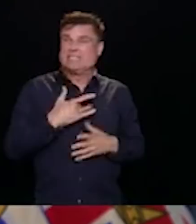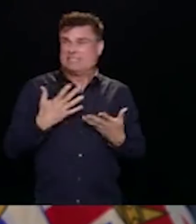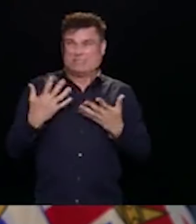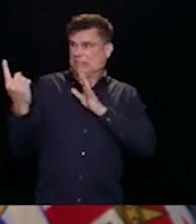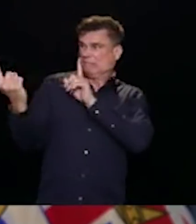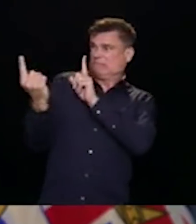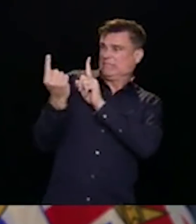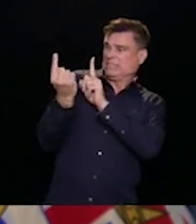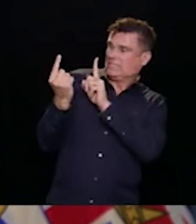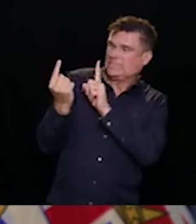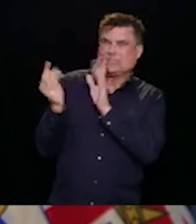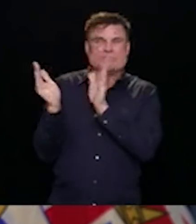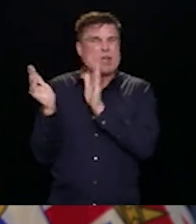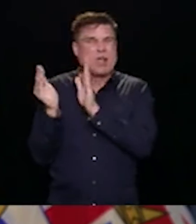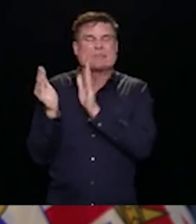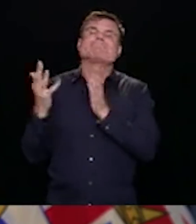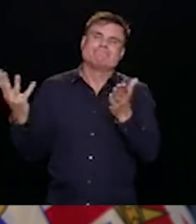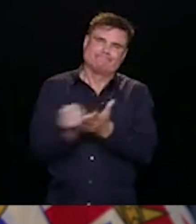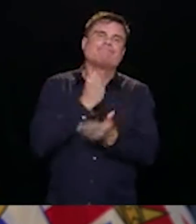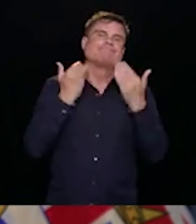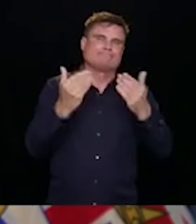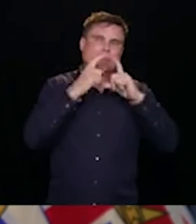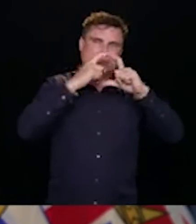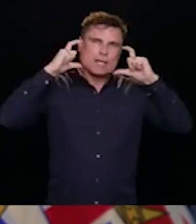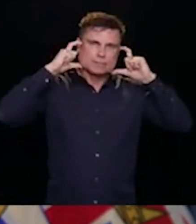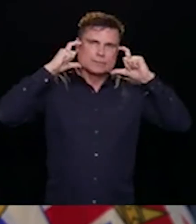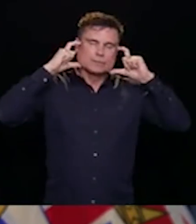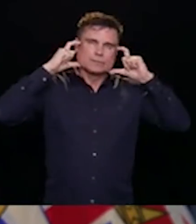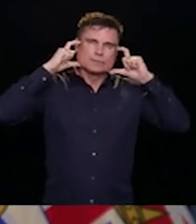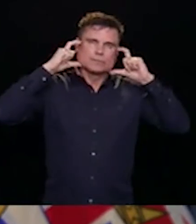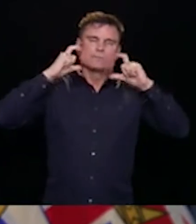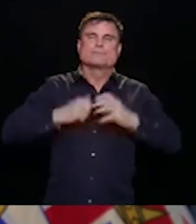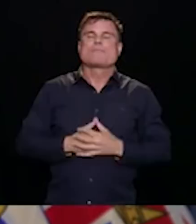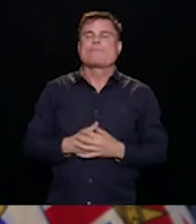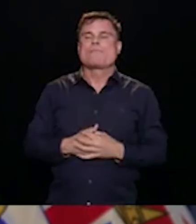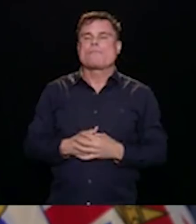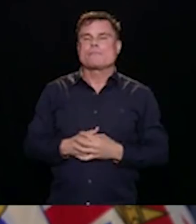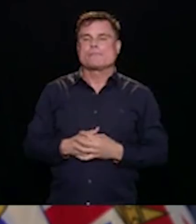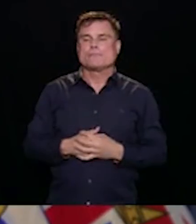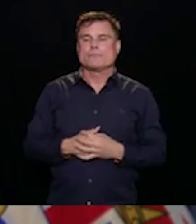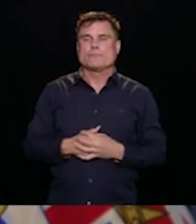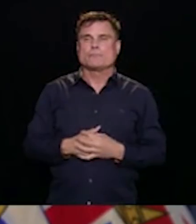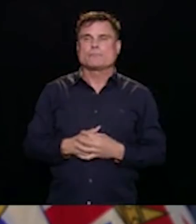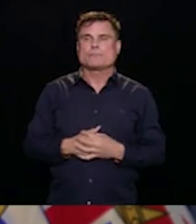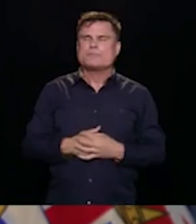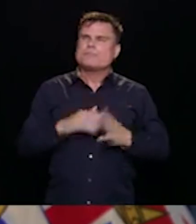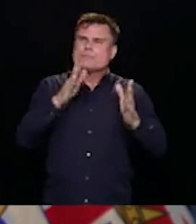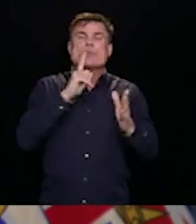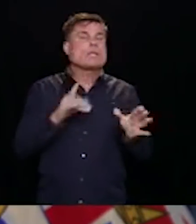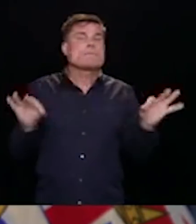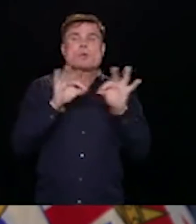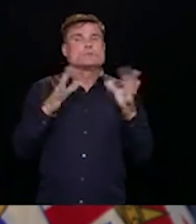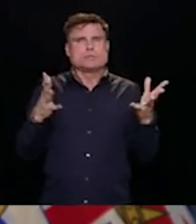do. These are the foundations that will allow us to increase our social interactions and stay at that important balance that we have found